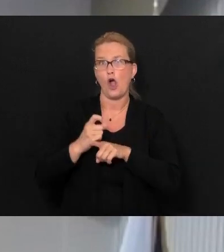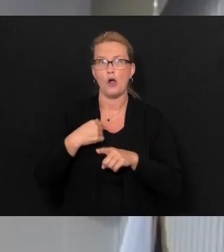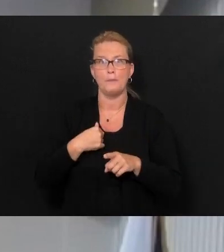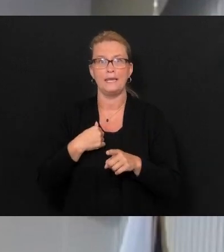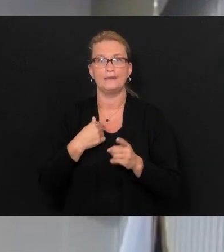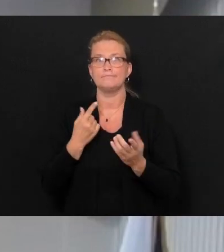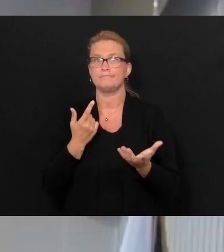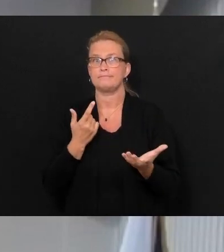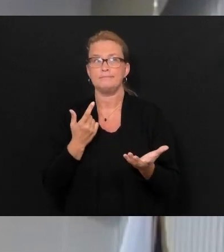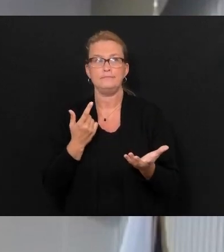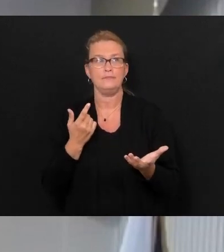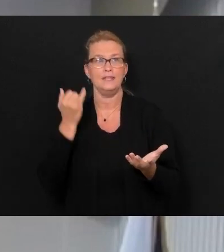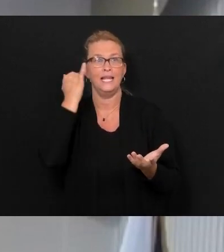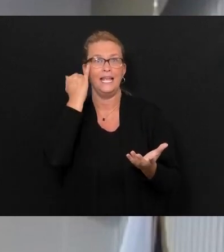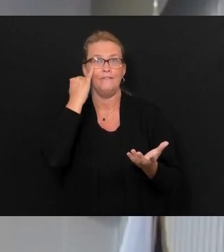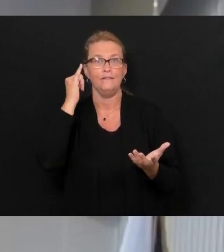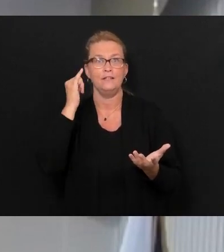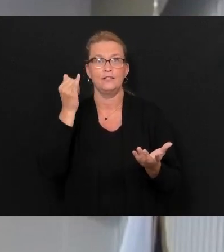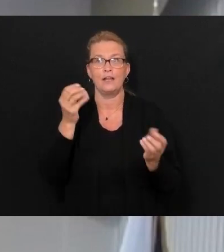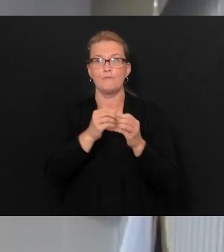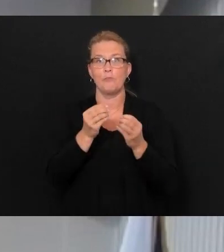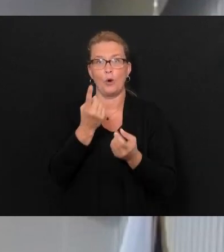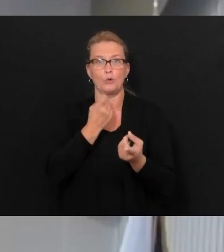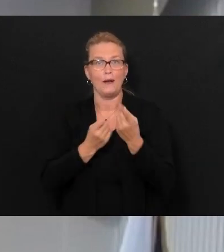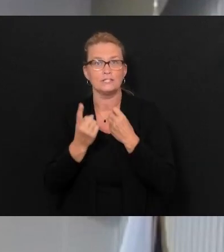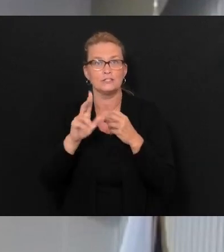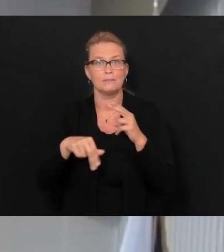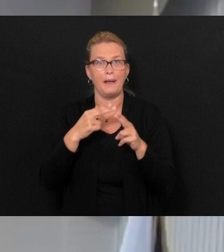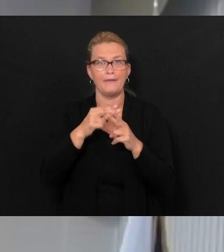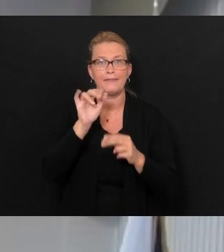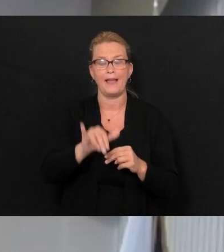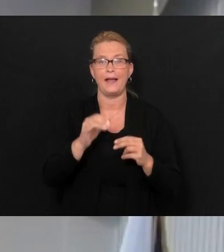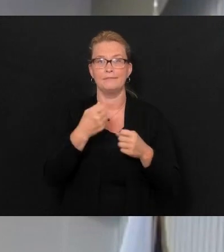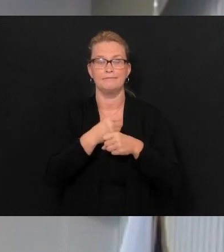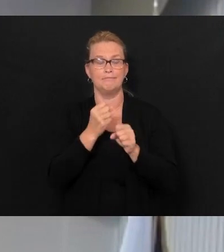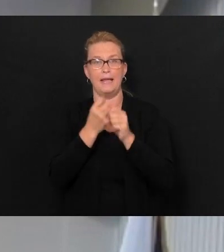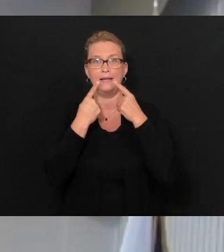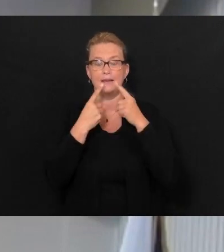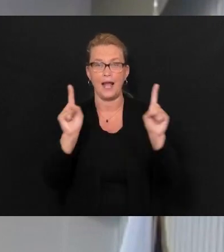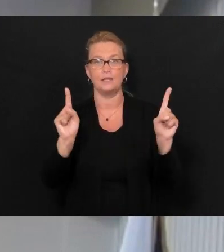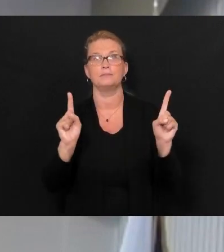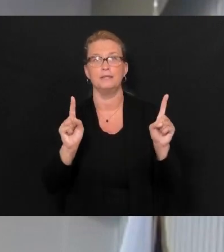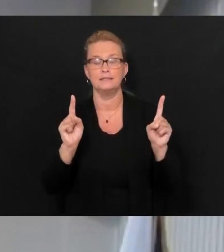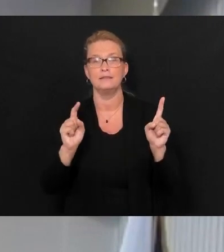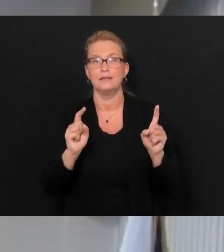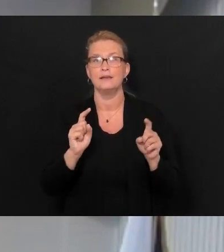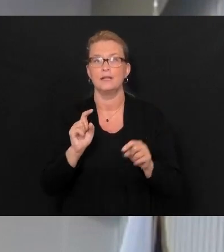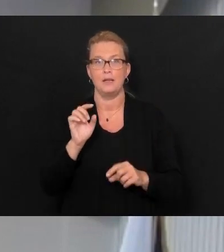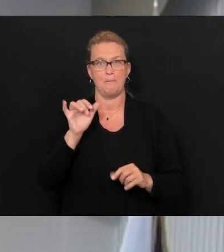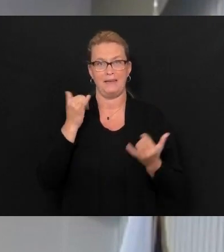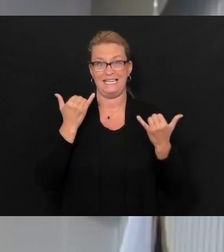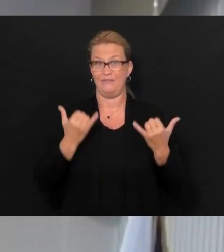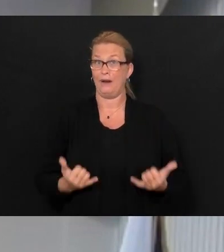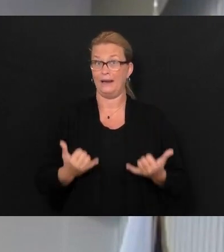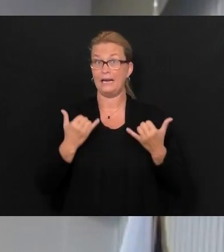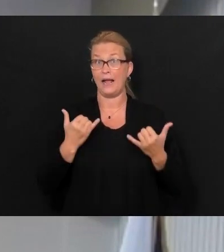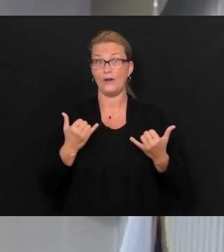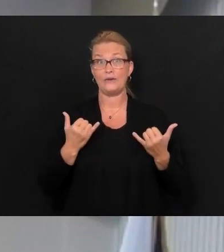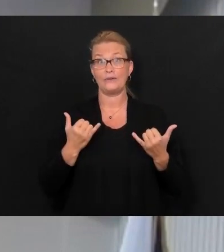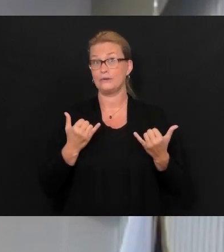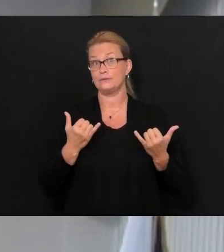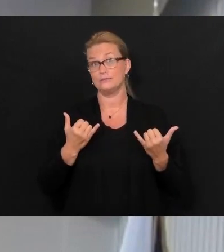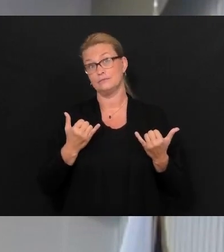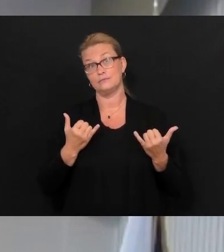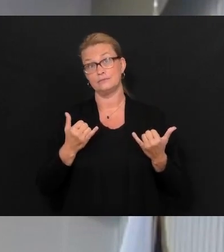of those kind of things prior to trying to make an announcement about those. At this point, I've